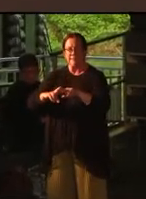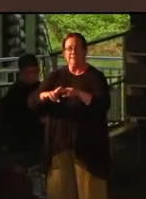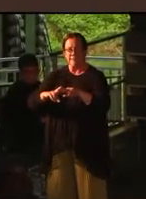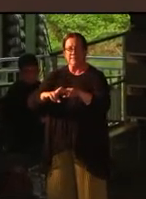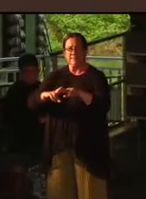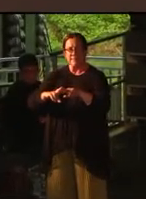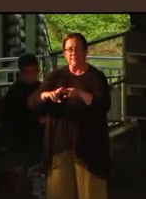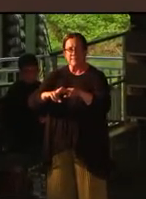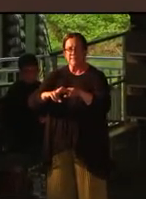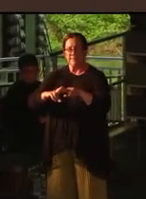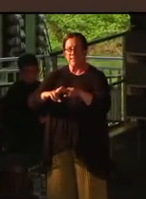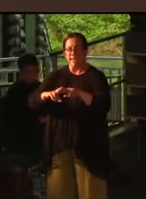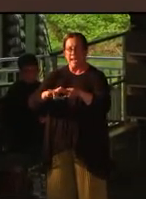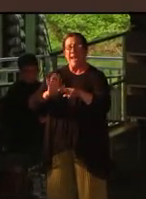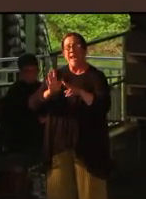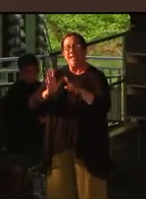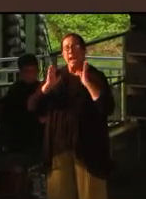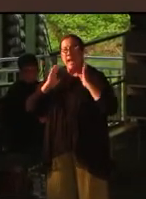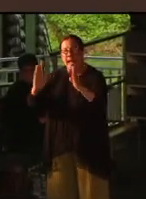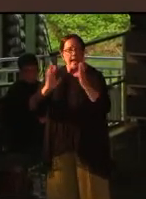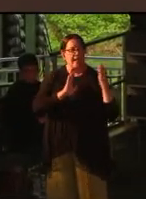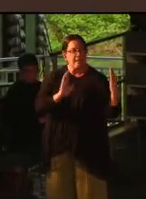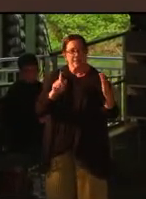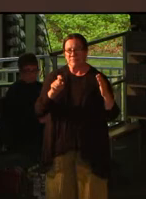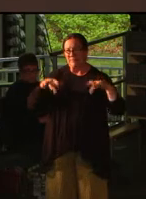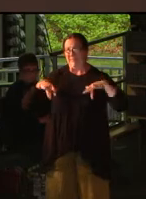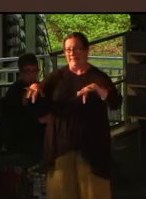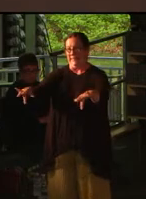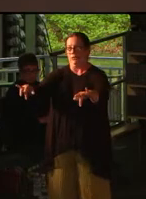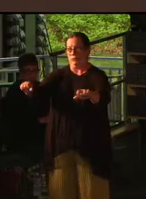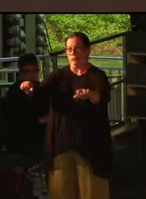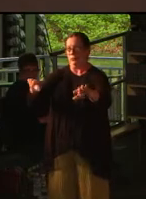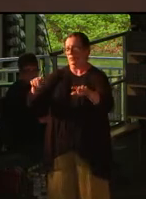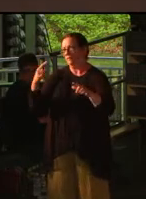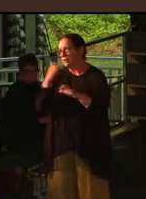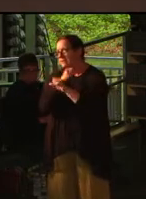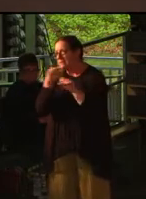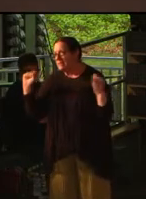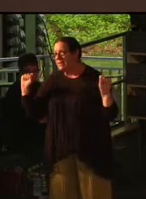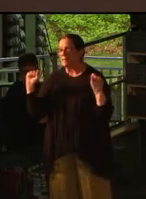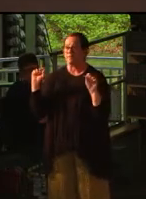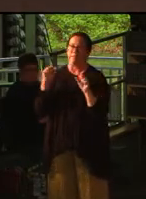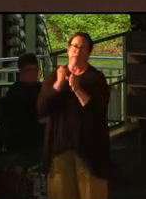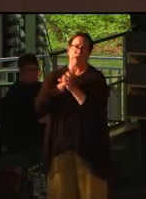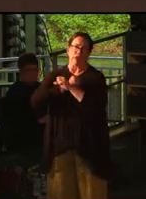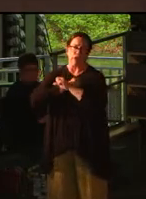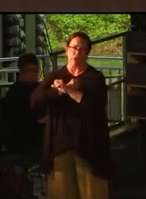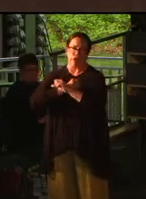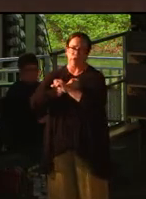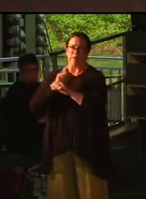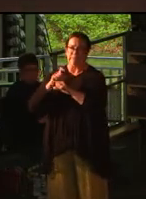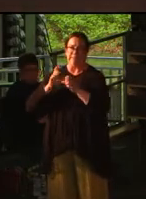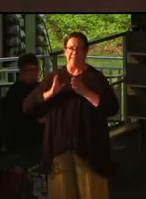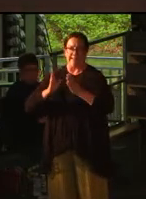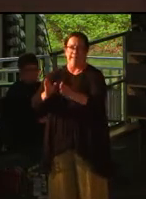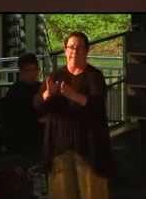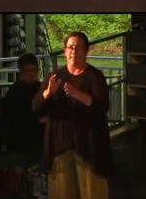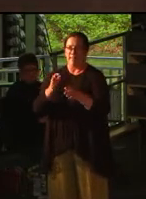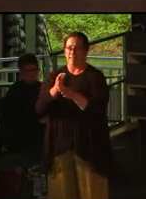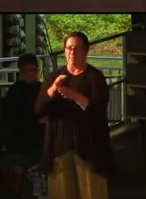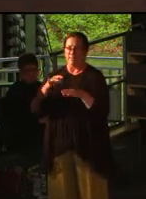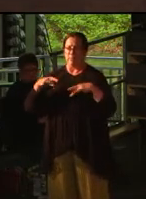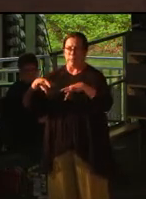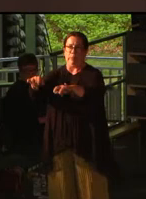our aisles clear throughout the entire ceremony. For safety and security, only those